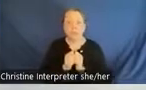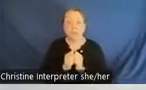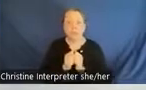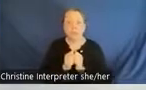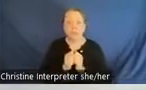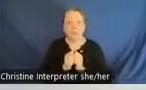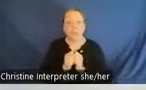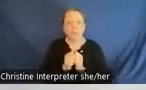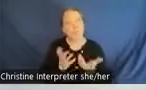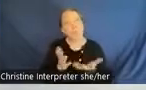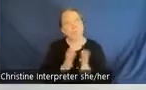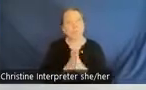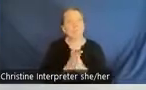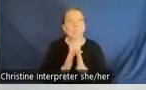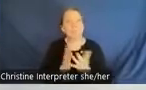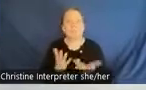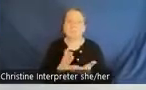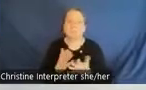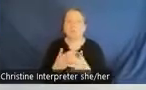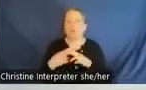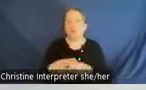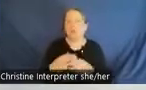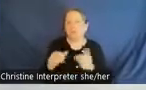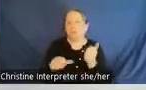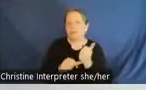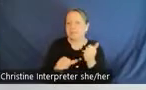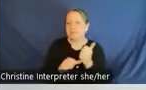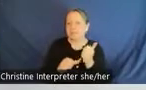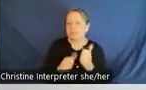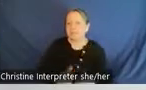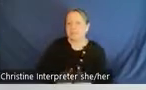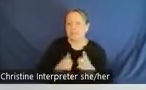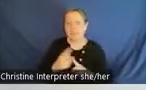I guess you'd call it assisted living, but it was them helping each other.